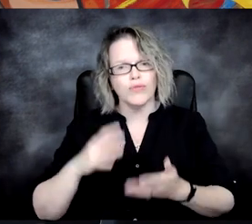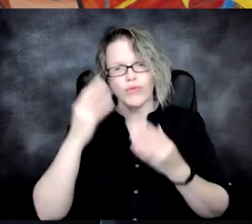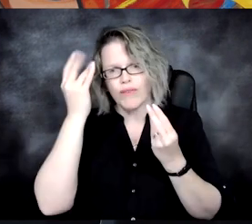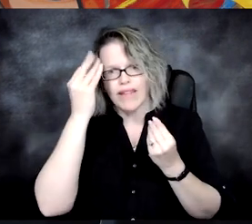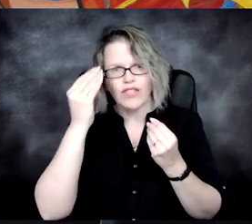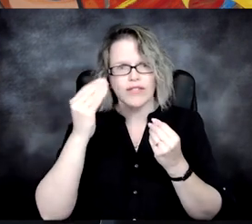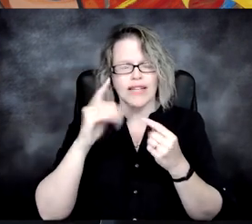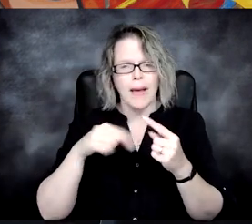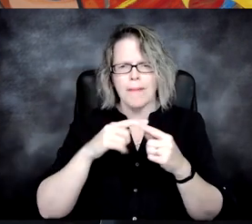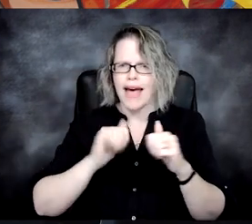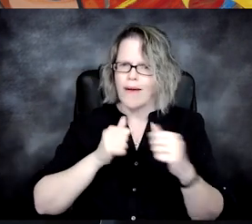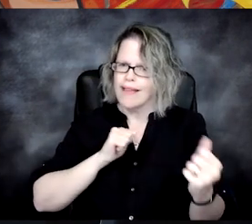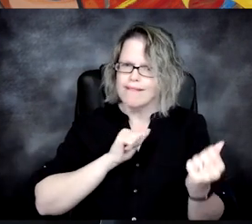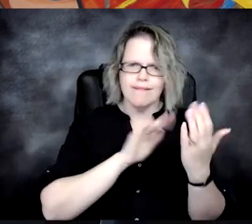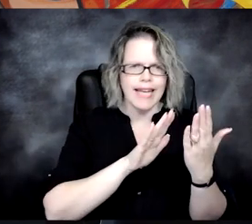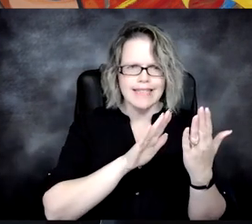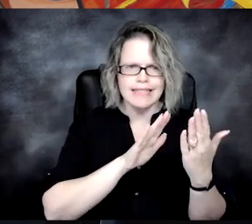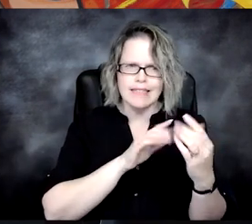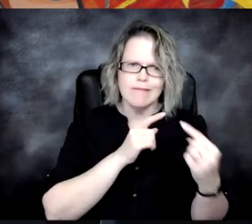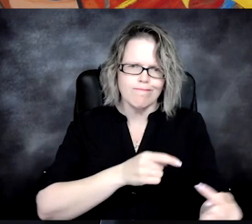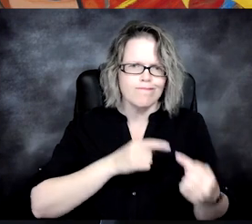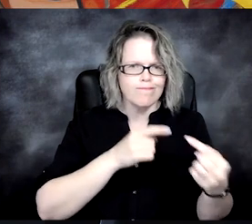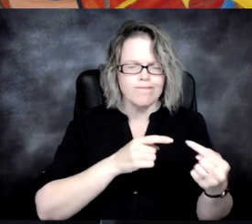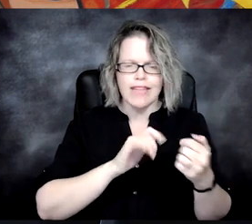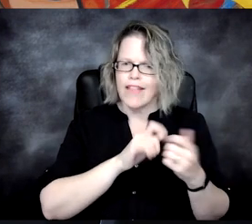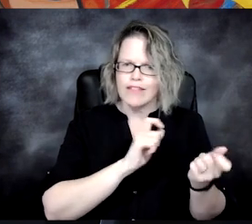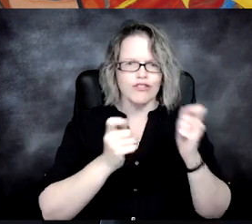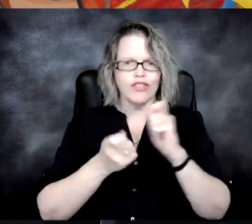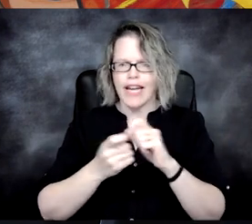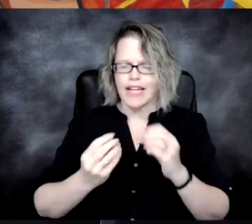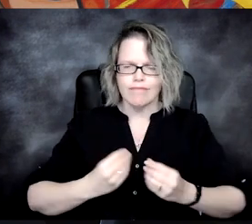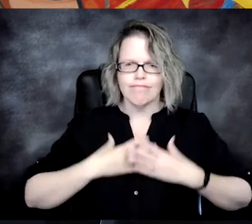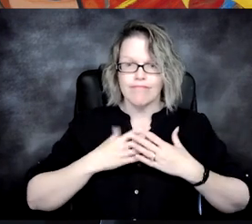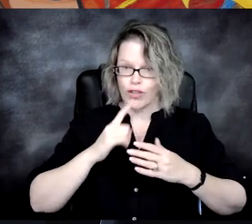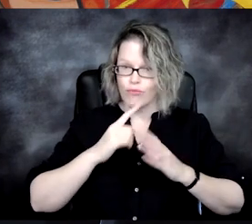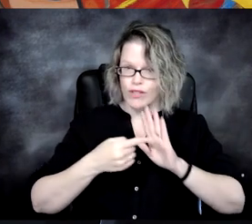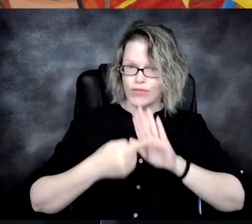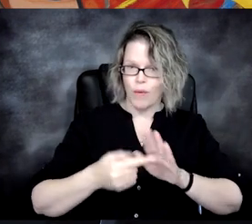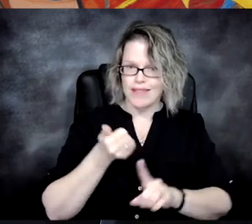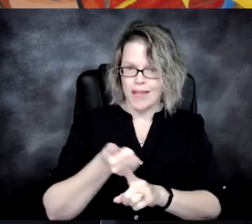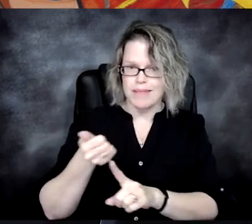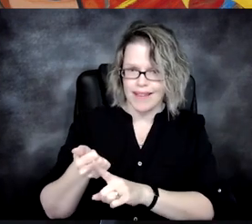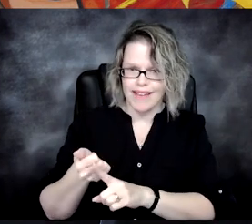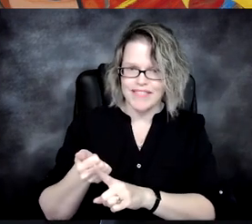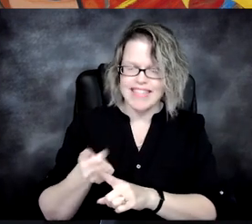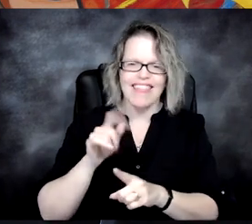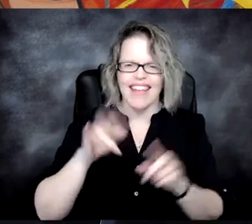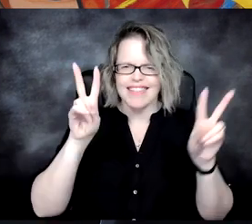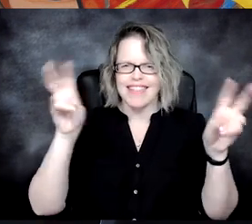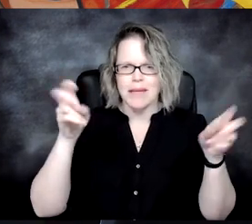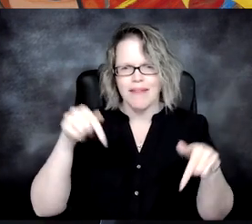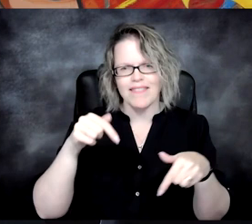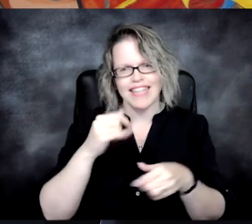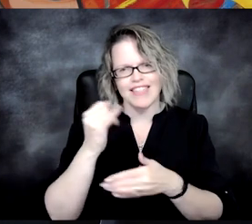faced adversity and how they've turned that into expression and a lot of reflection about themselves, which is really a central part and a central theme of this year's art